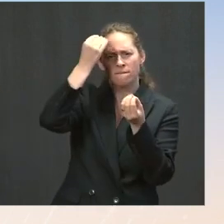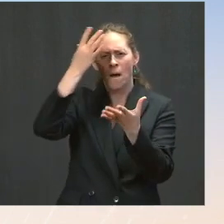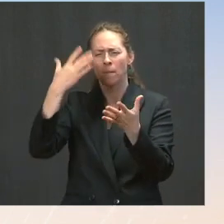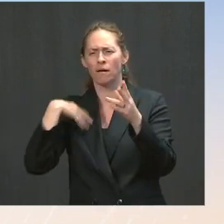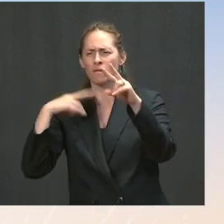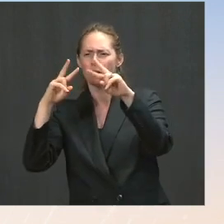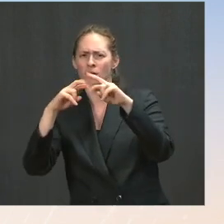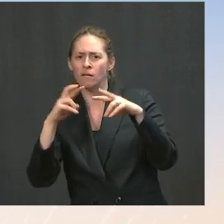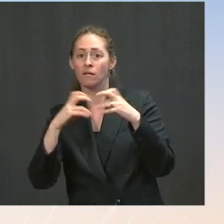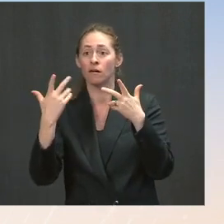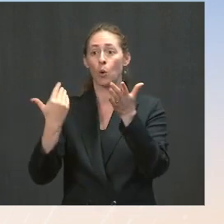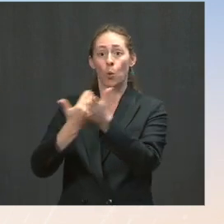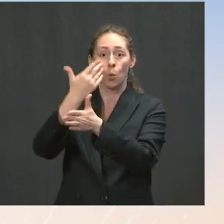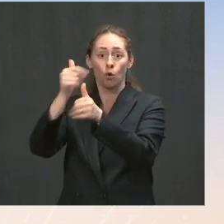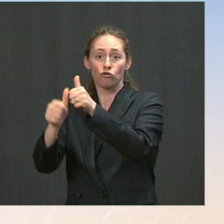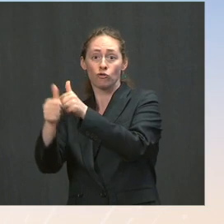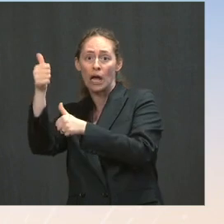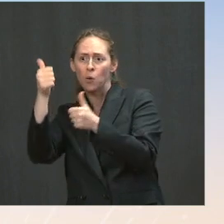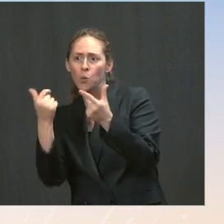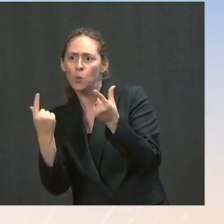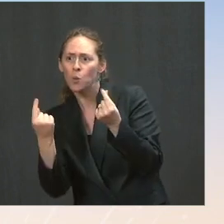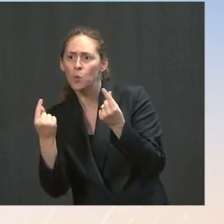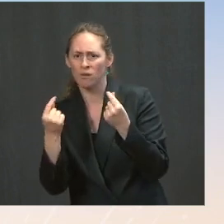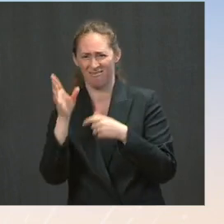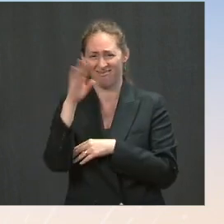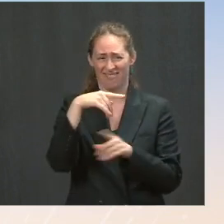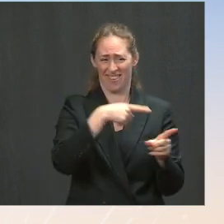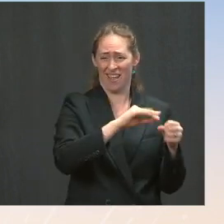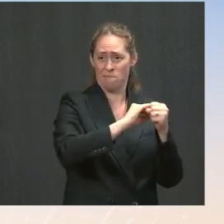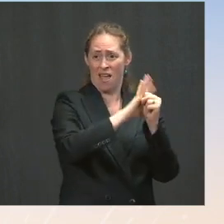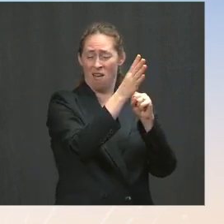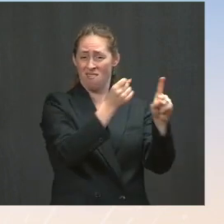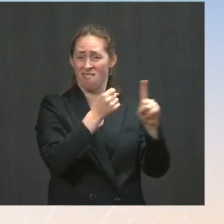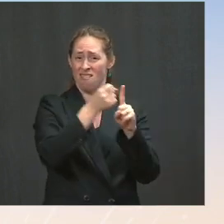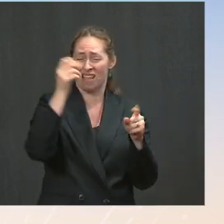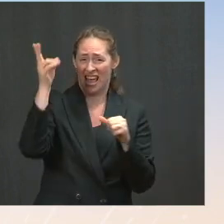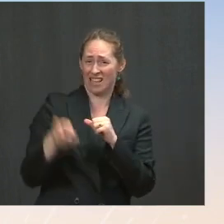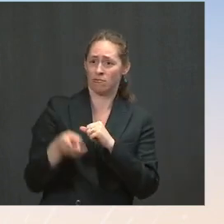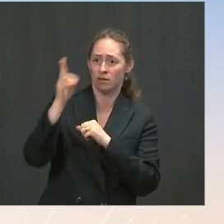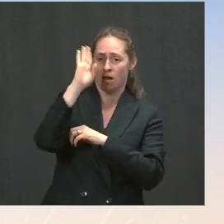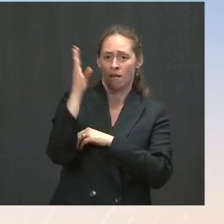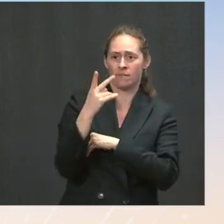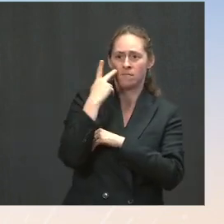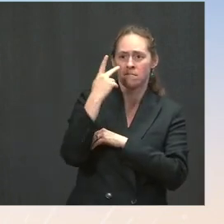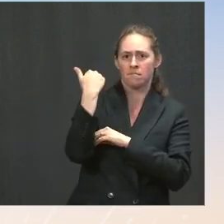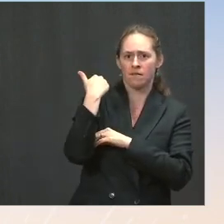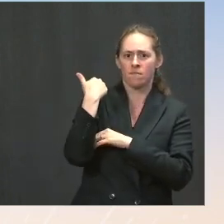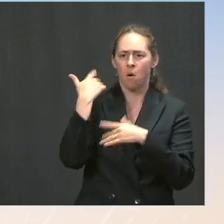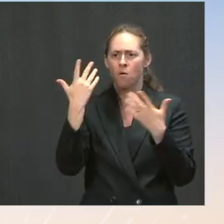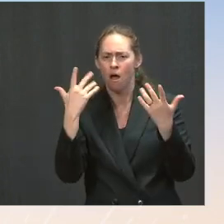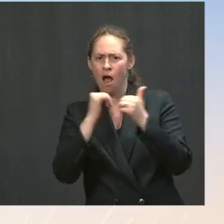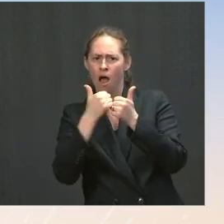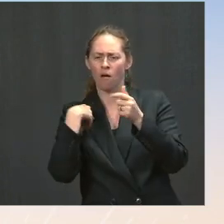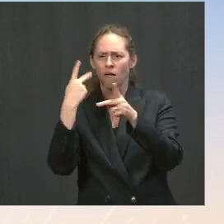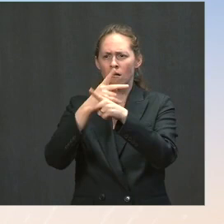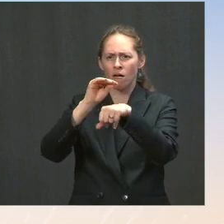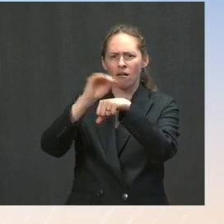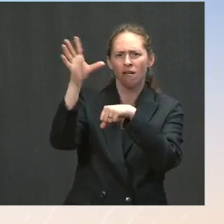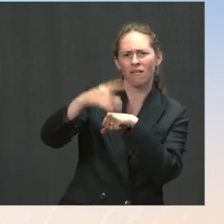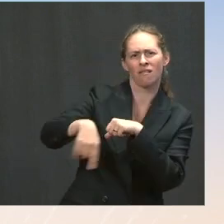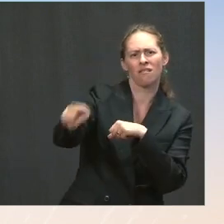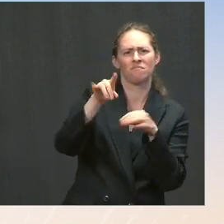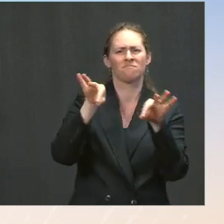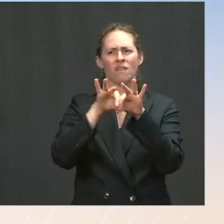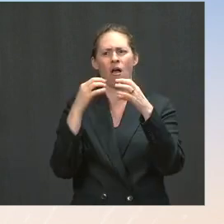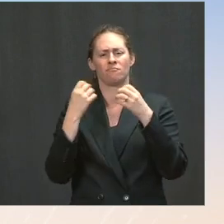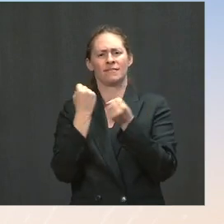of a historic virus, provide that public health guidance to the American people to protect more people and save more lives. That's what they're doing. One quick